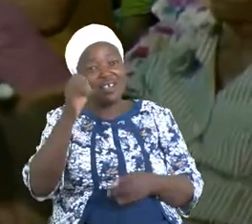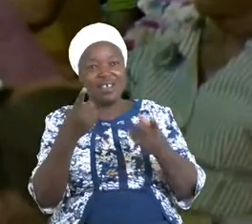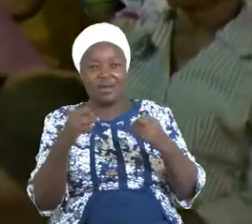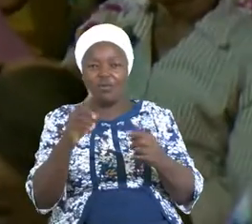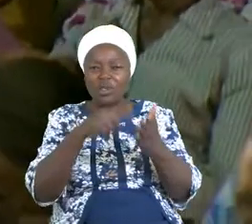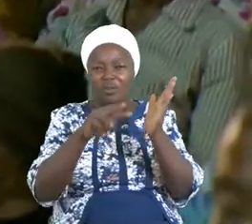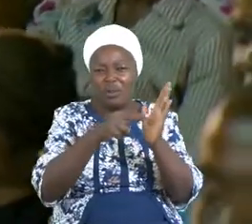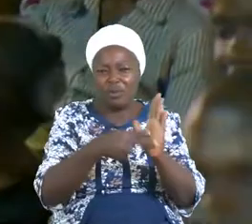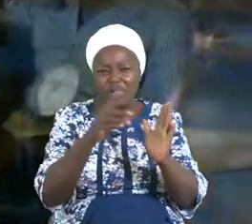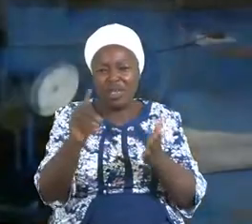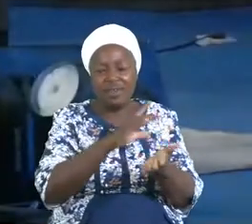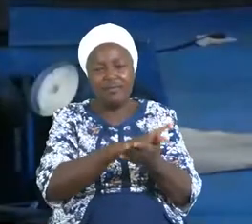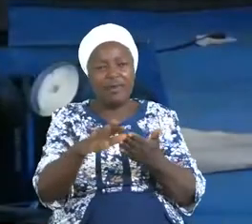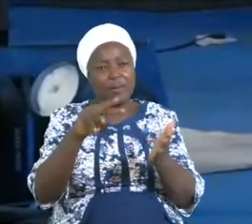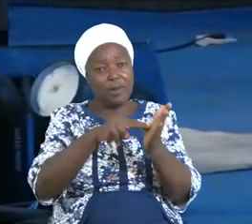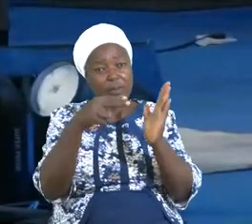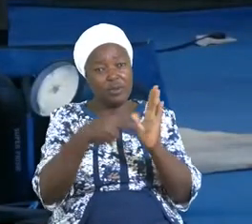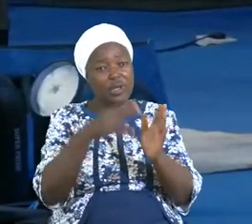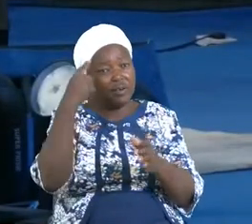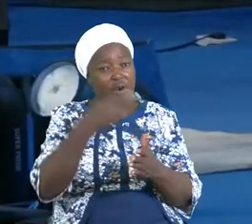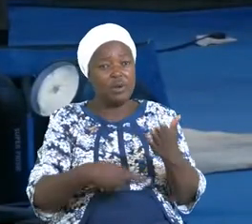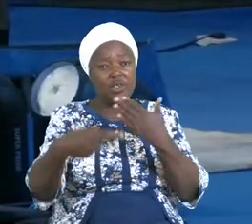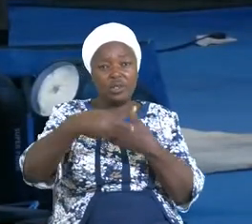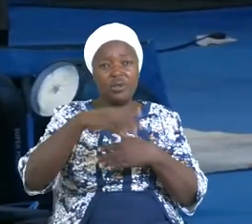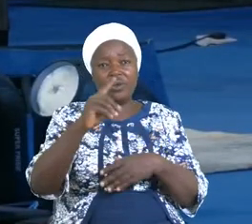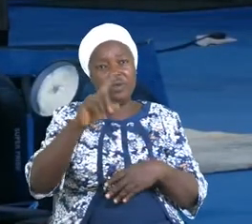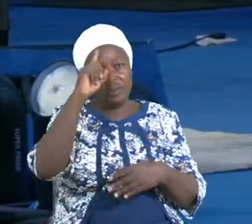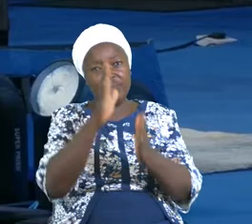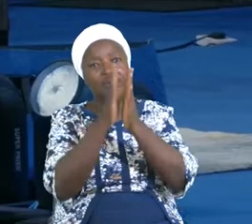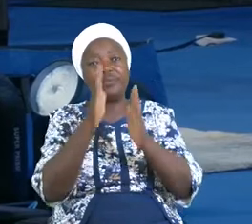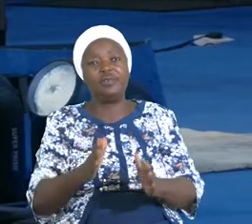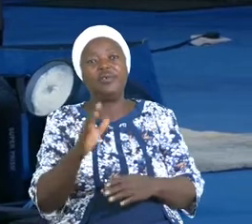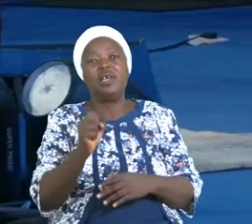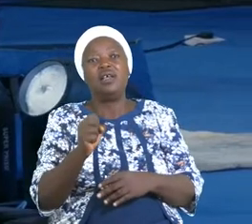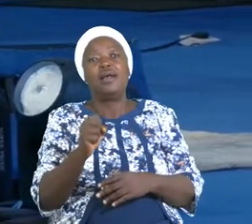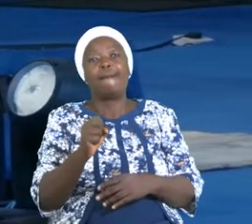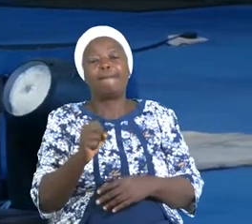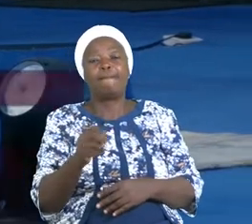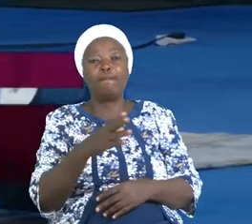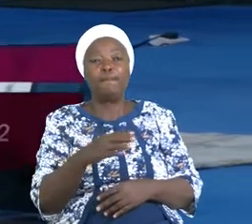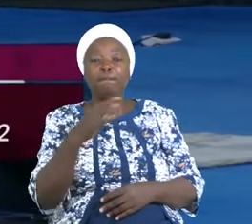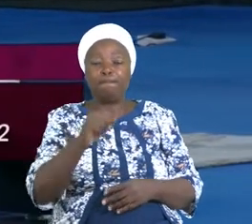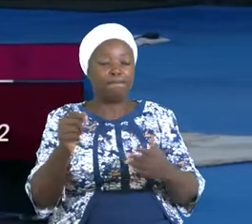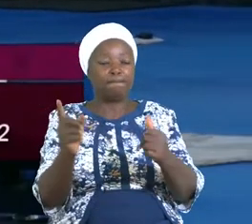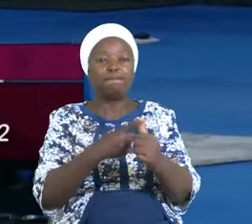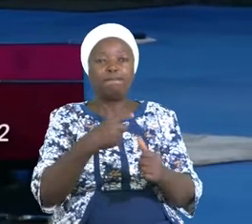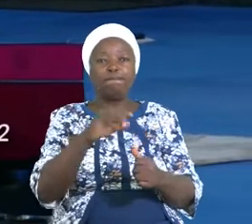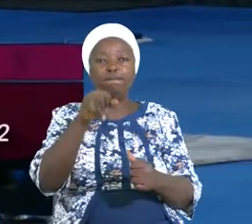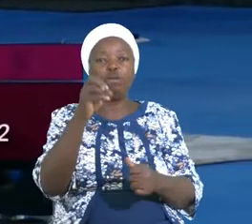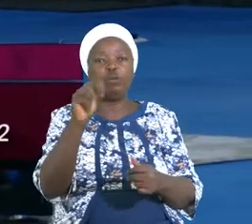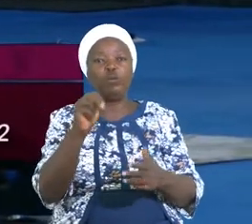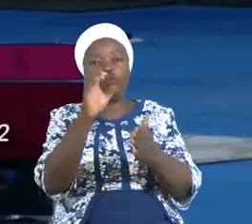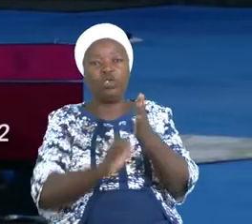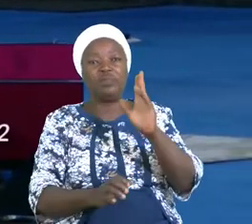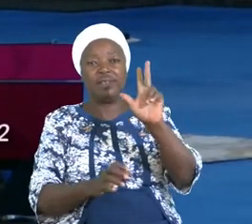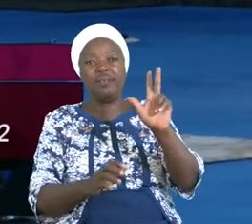divine purpose for restored saints. In 1 John chapter 3, I'm reading here